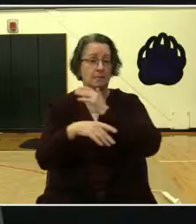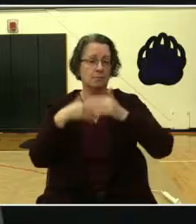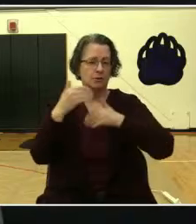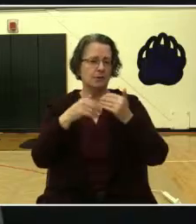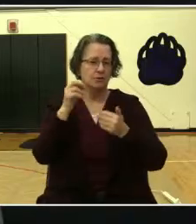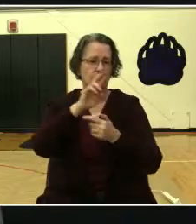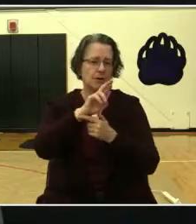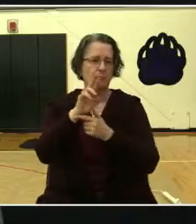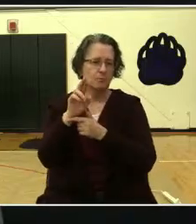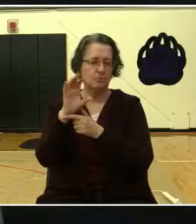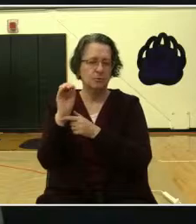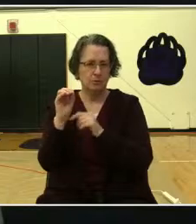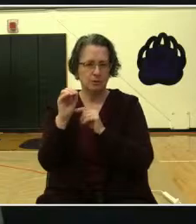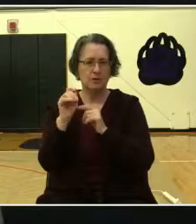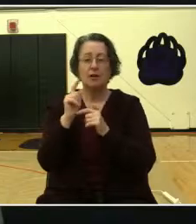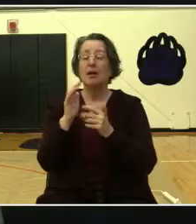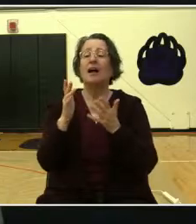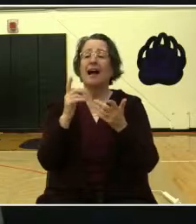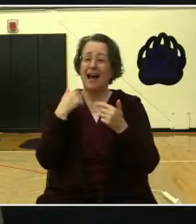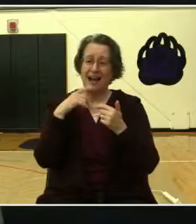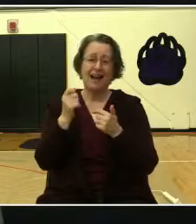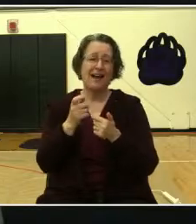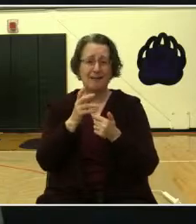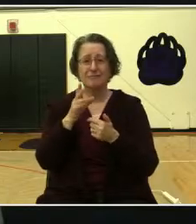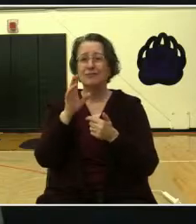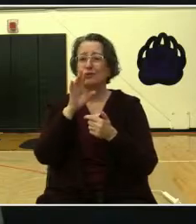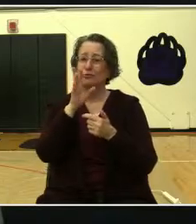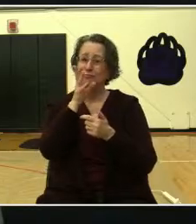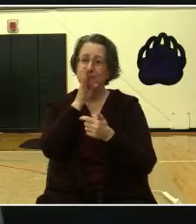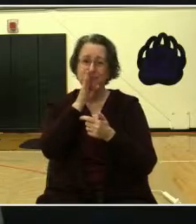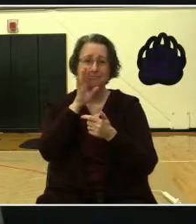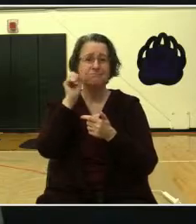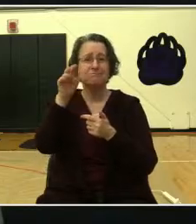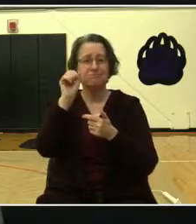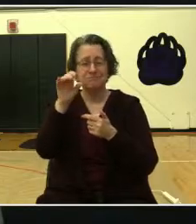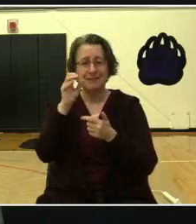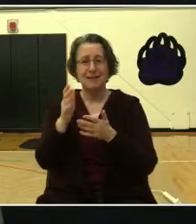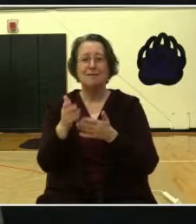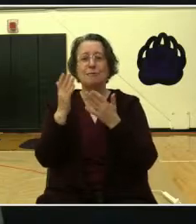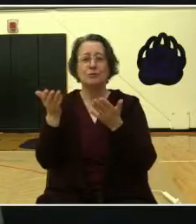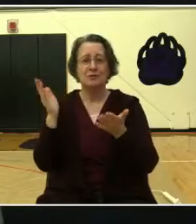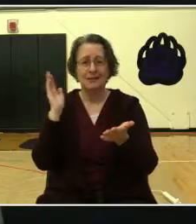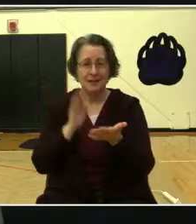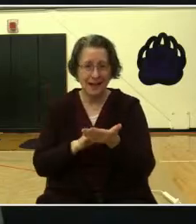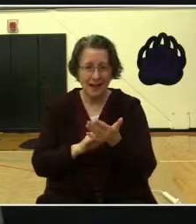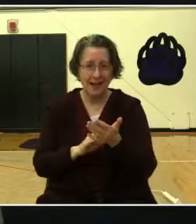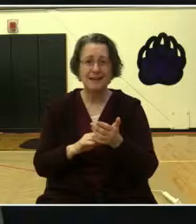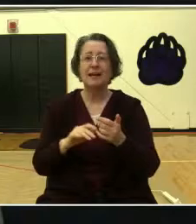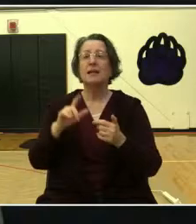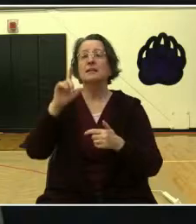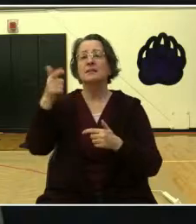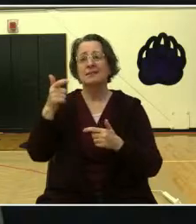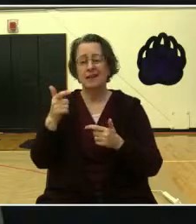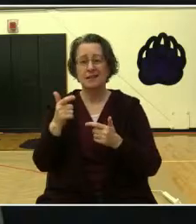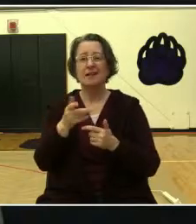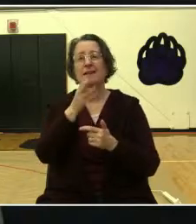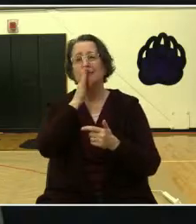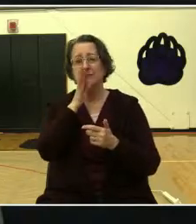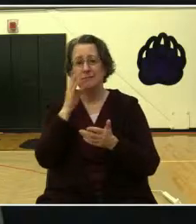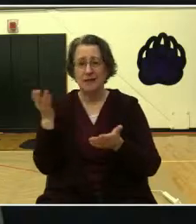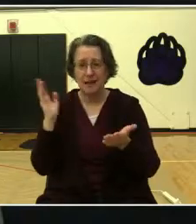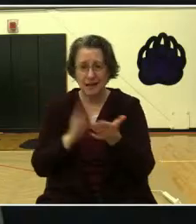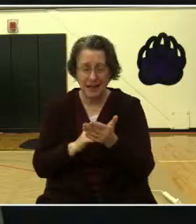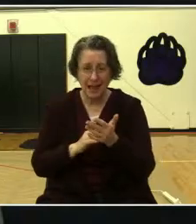made then to be read back in full after it's seconded and then to be read back again before the vote's